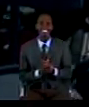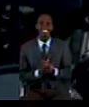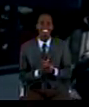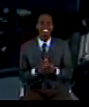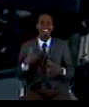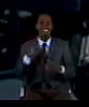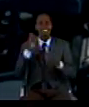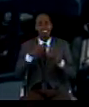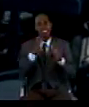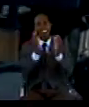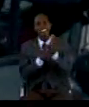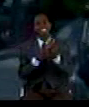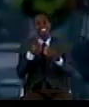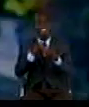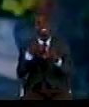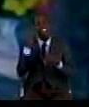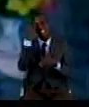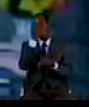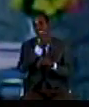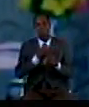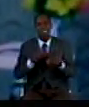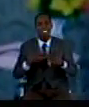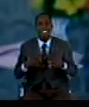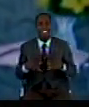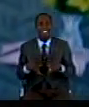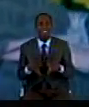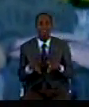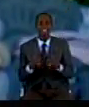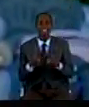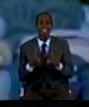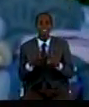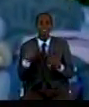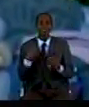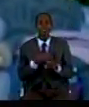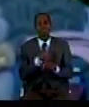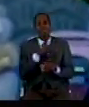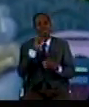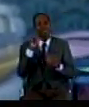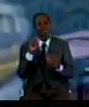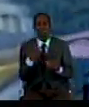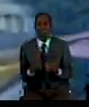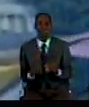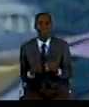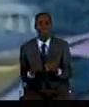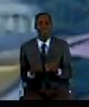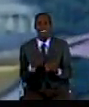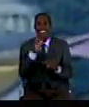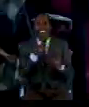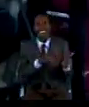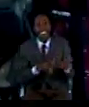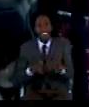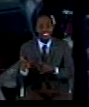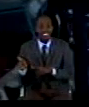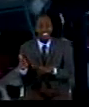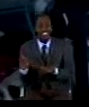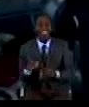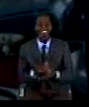We must praise him in the African way. Are you ready?